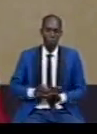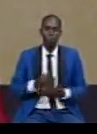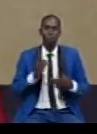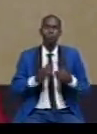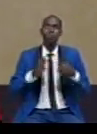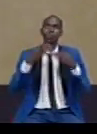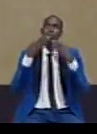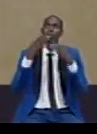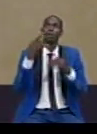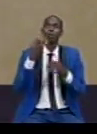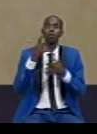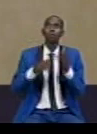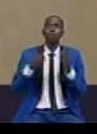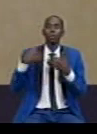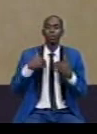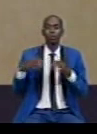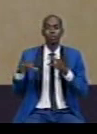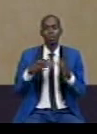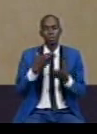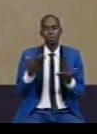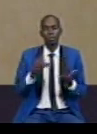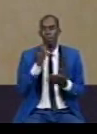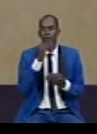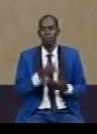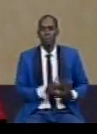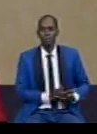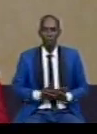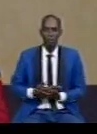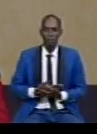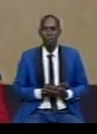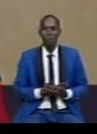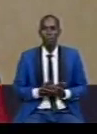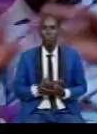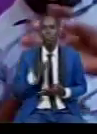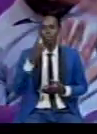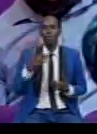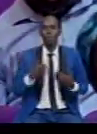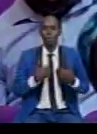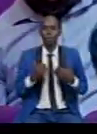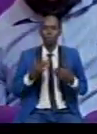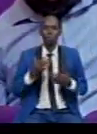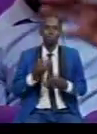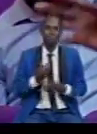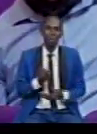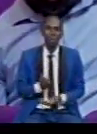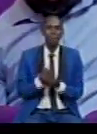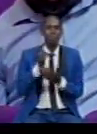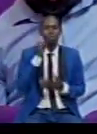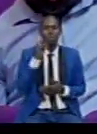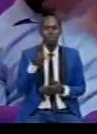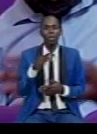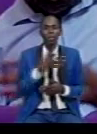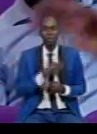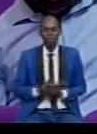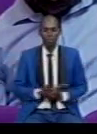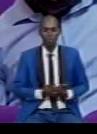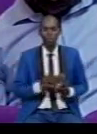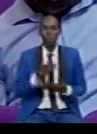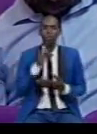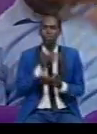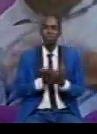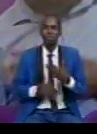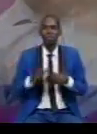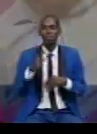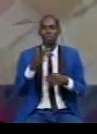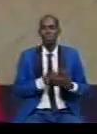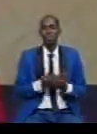for me. And here is the baby. God has delivered me. I am alive. The baby is alive. And her name is